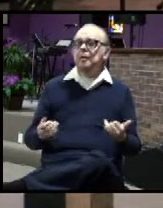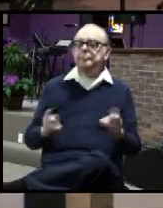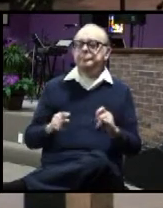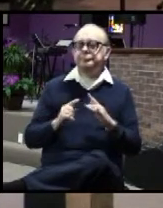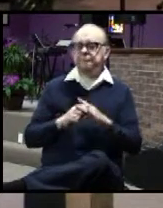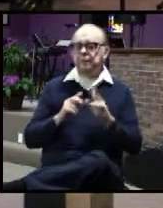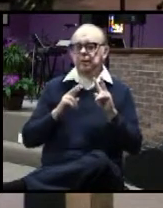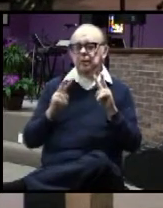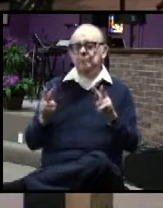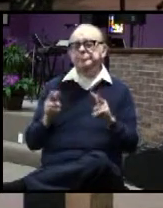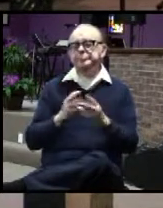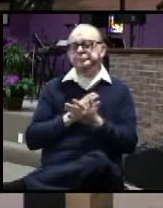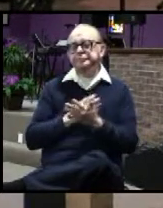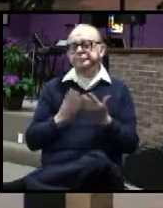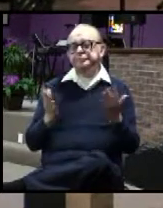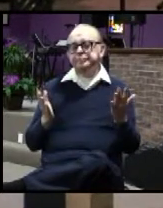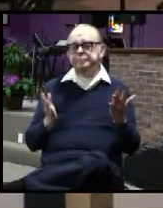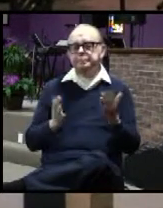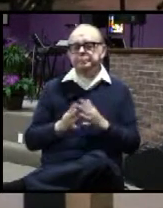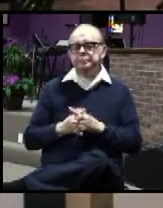look at things,